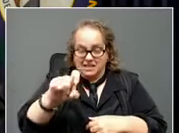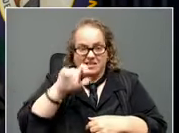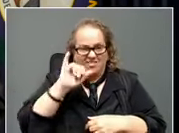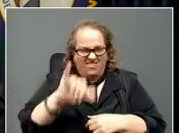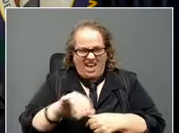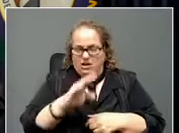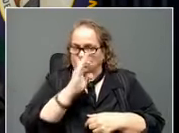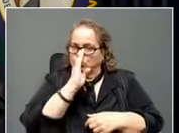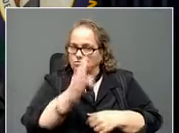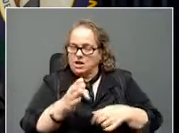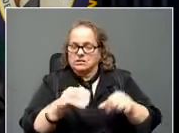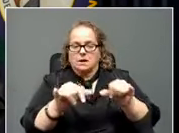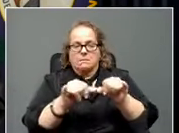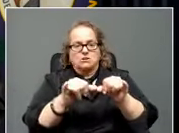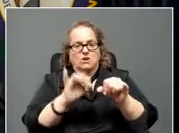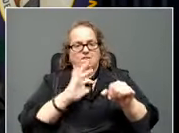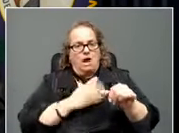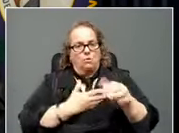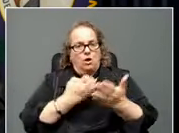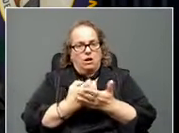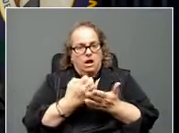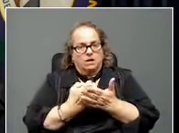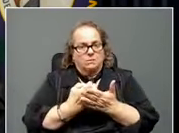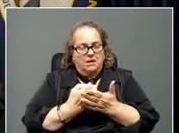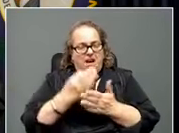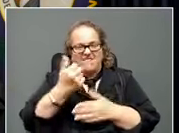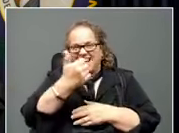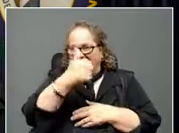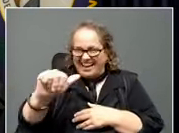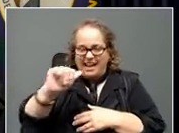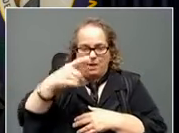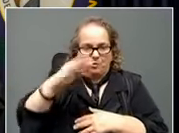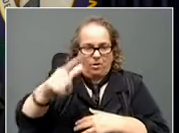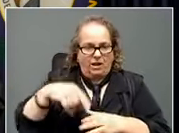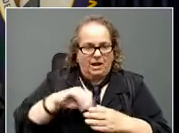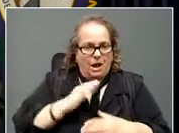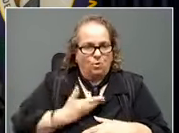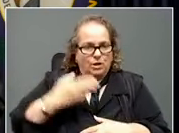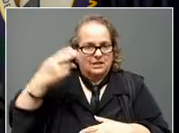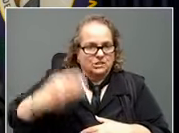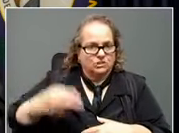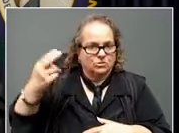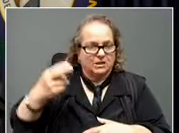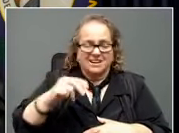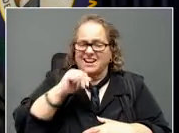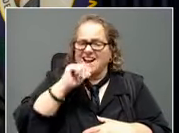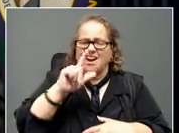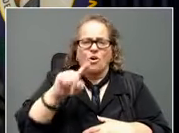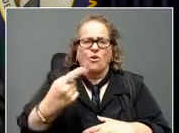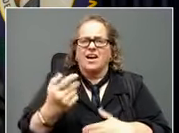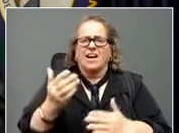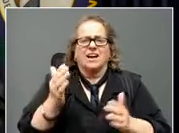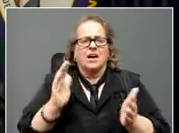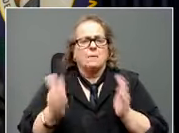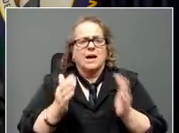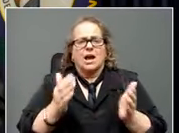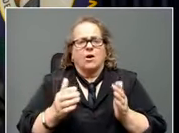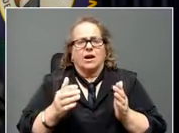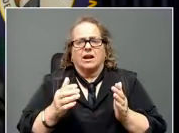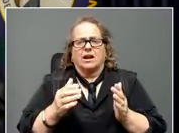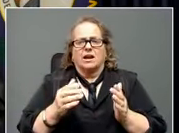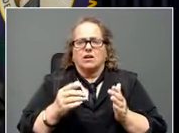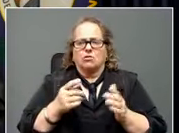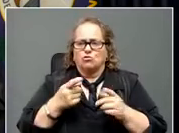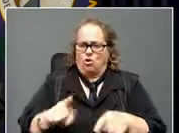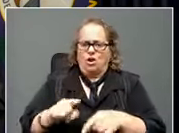is going on in our economy, of any April in our entire history, not just comparing to times in the pandemic. In